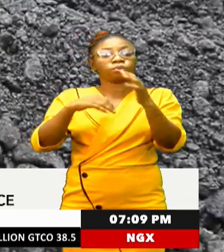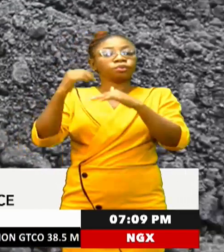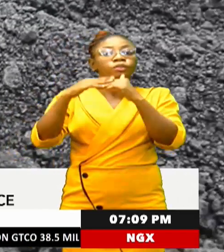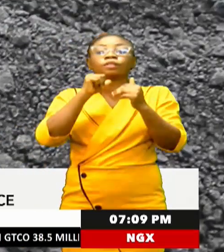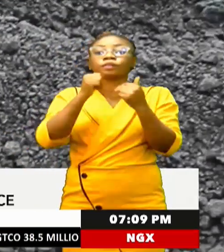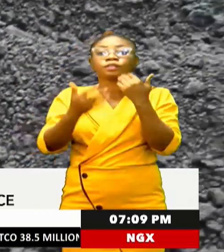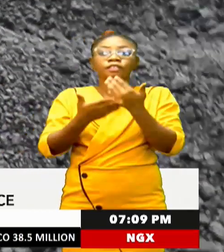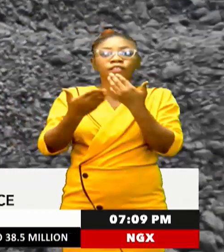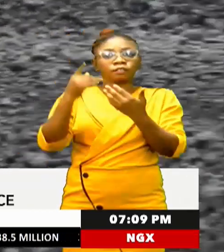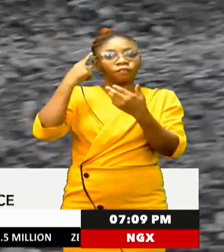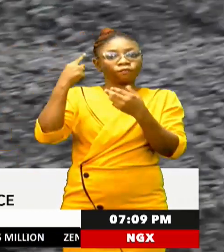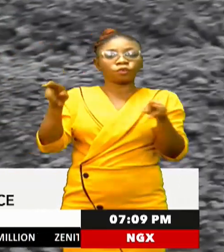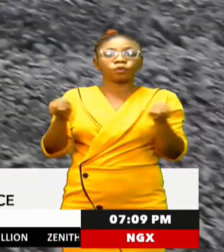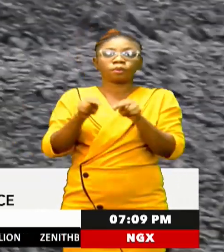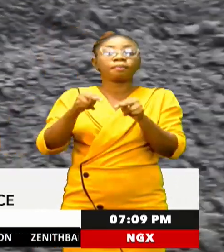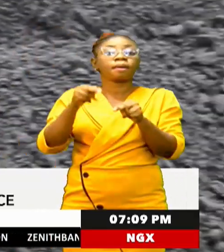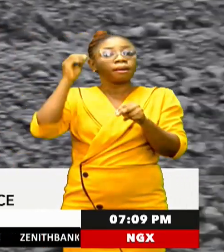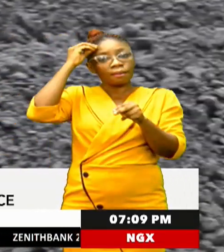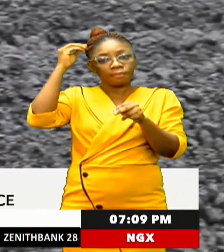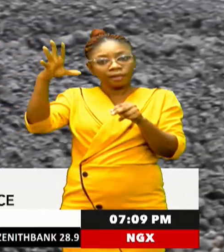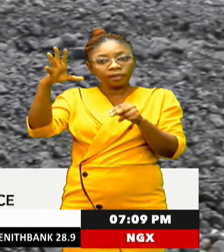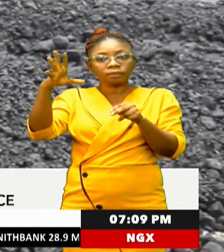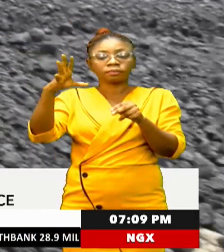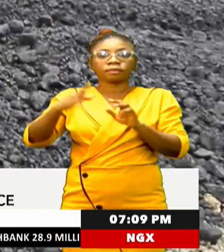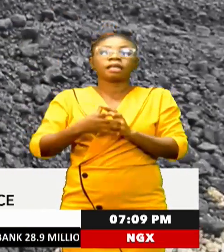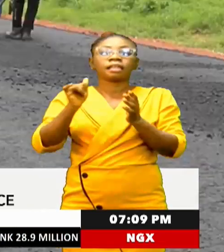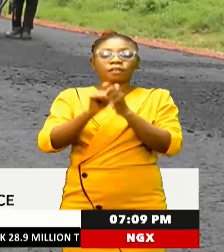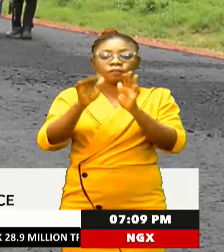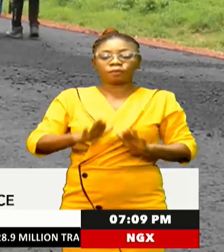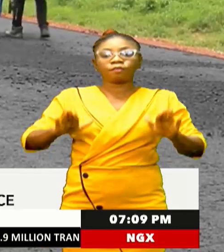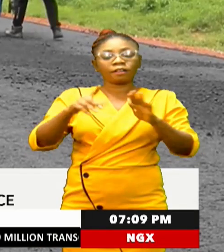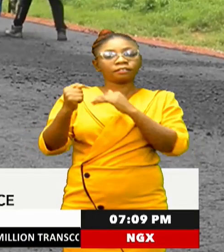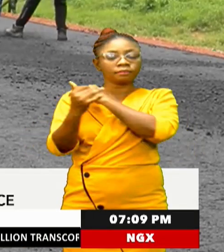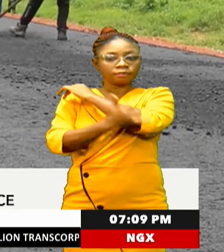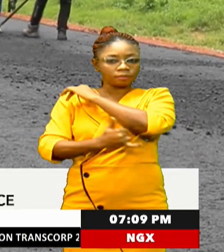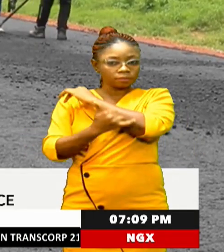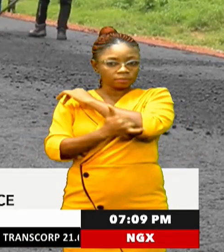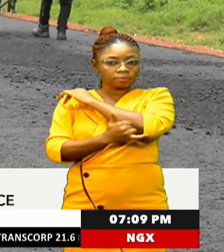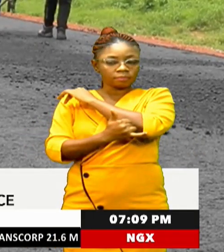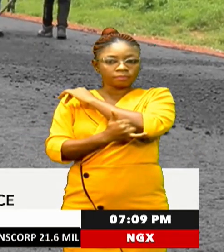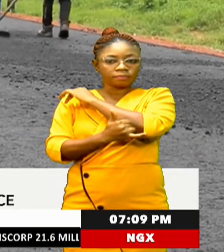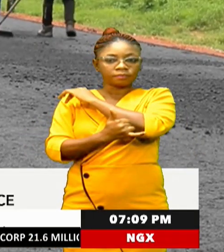to terminate non-performing road projects across the country.